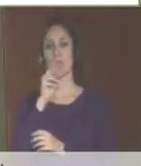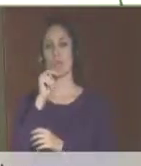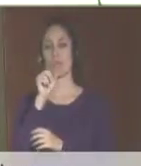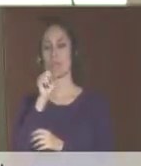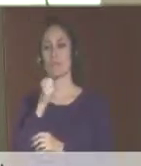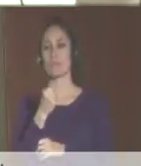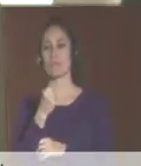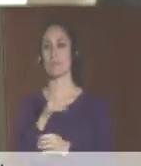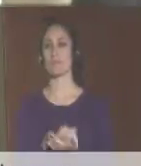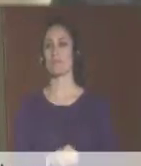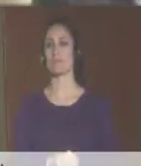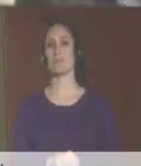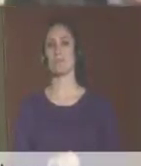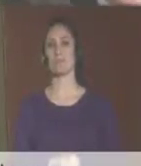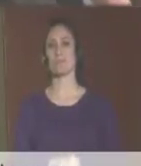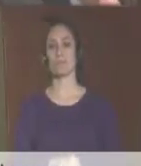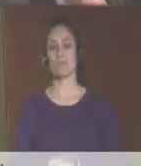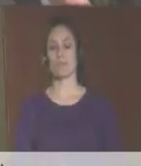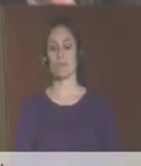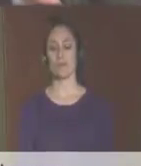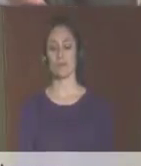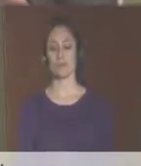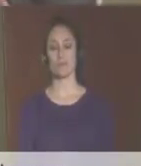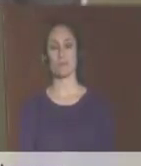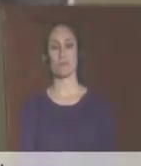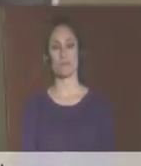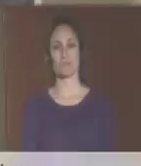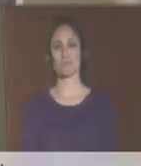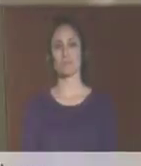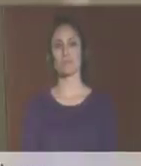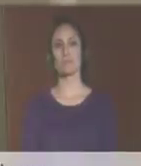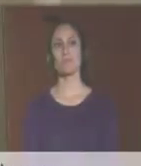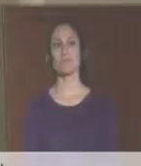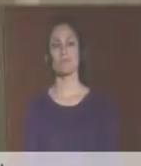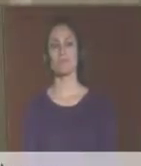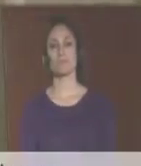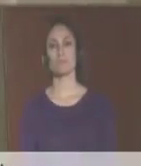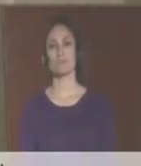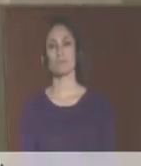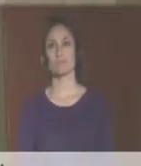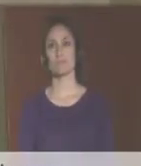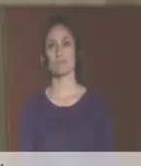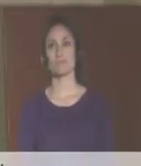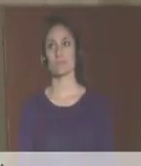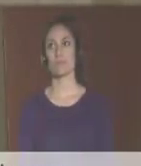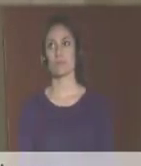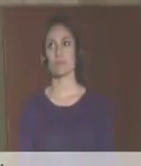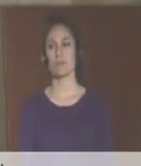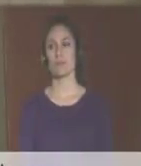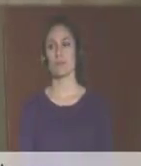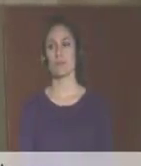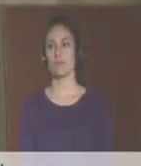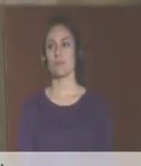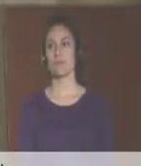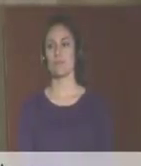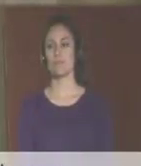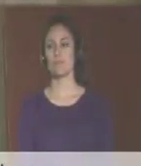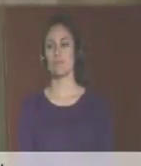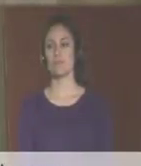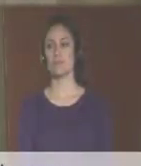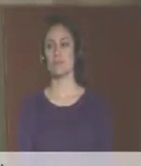I believe that a great challenge in that area of resilience for the cities and for the cities